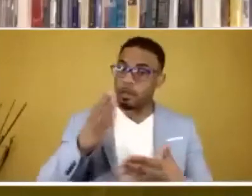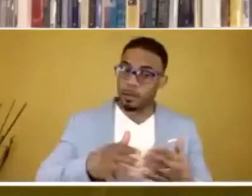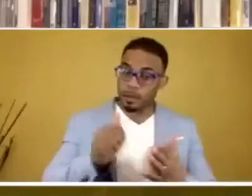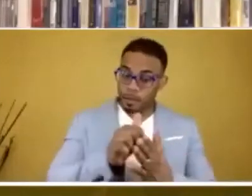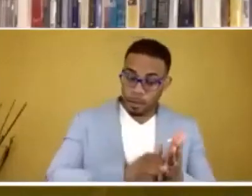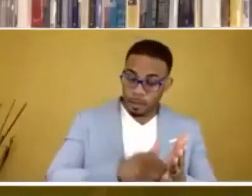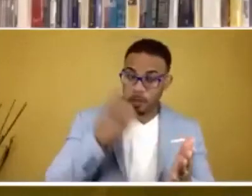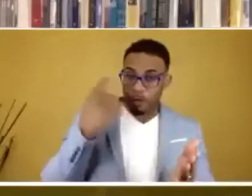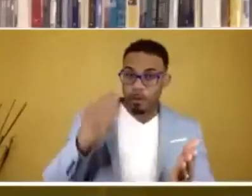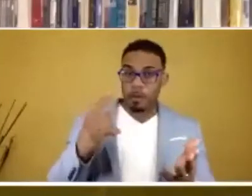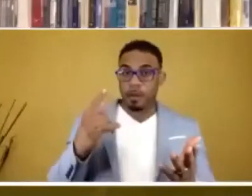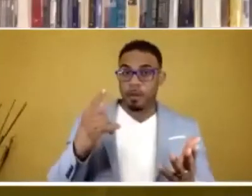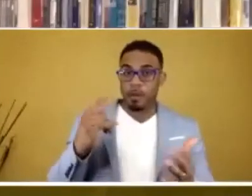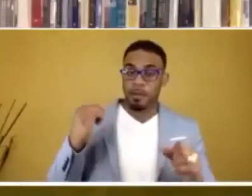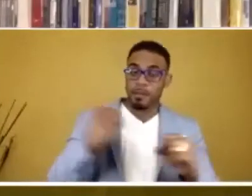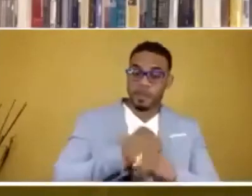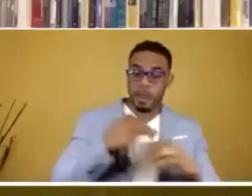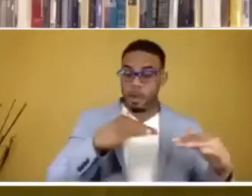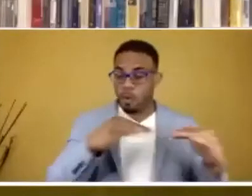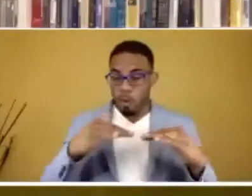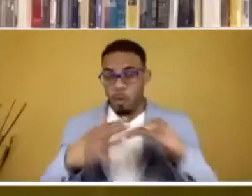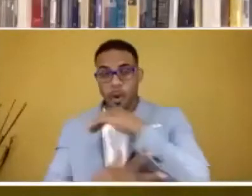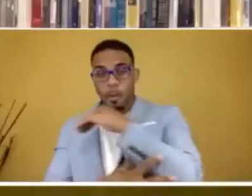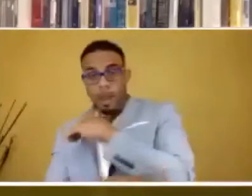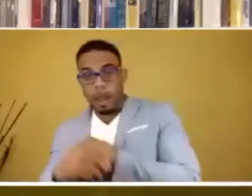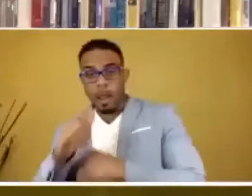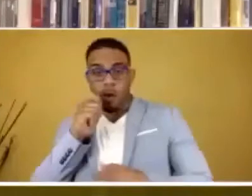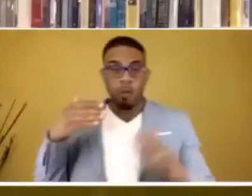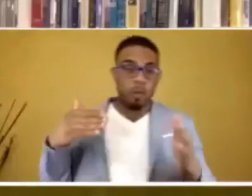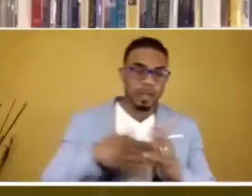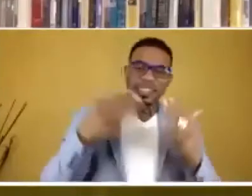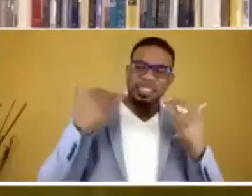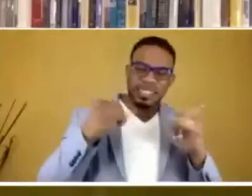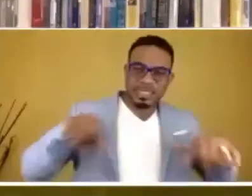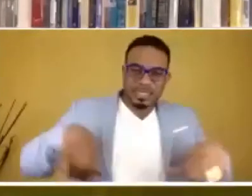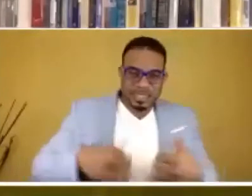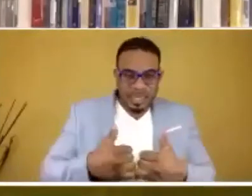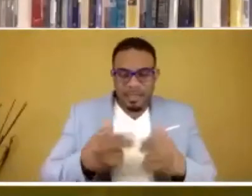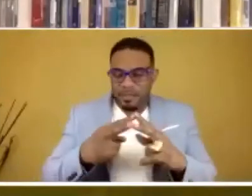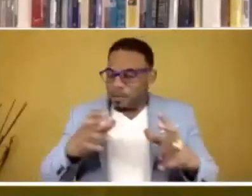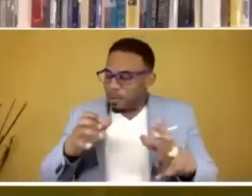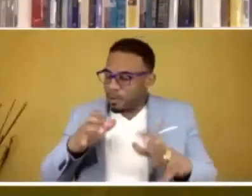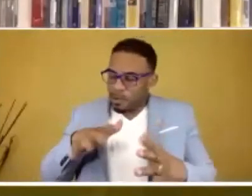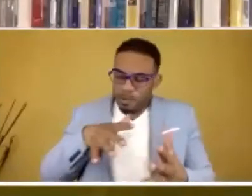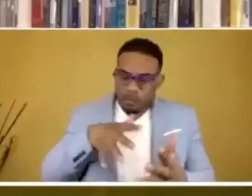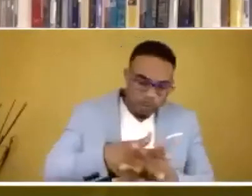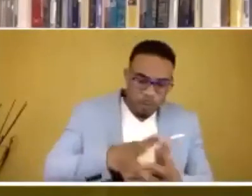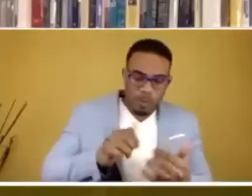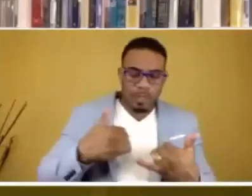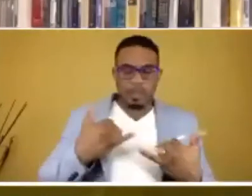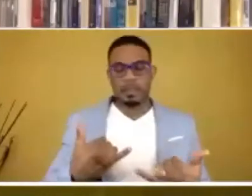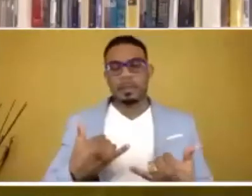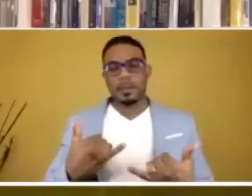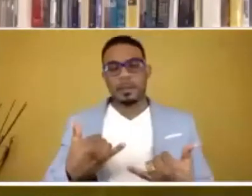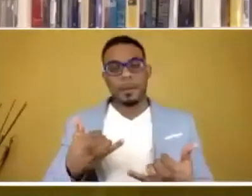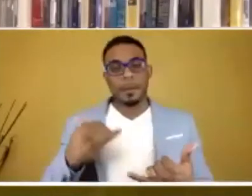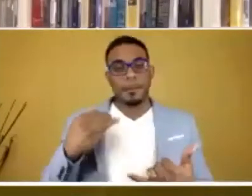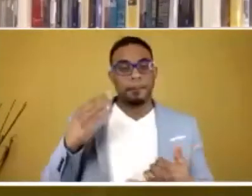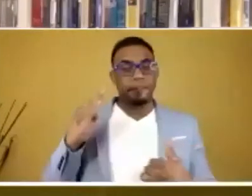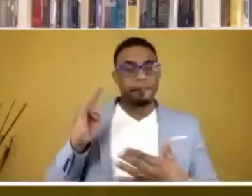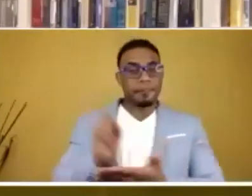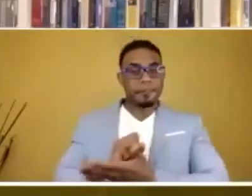of fighting war, poverty, and racism are still challenges very much with us today. as billionaires make